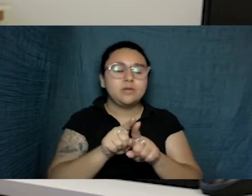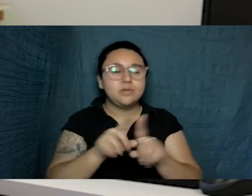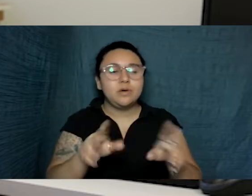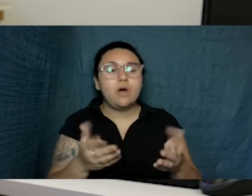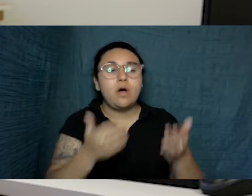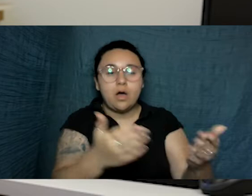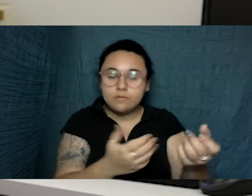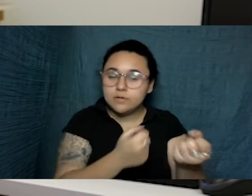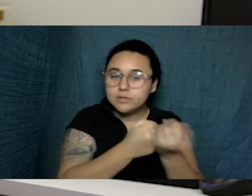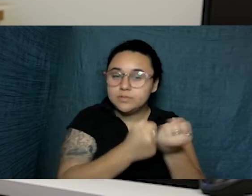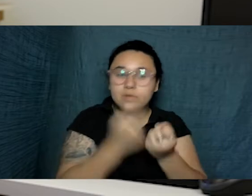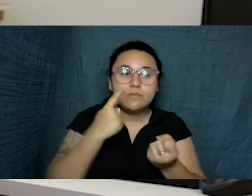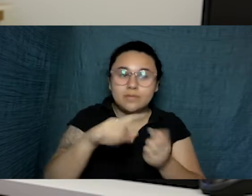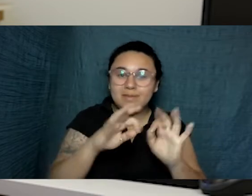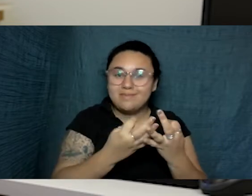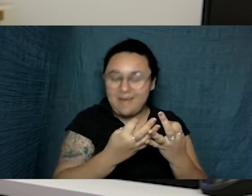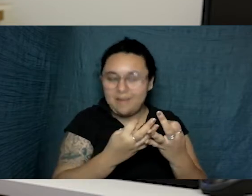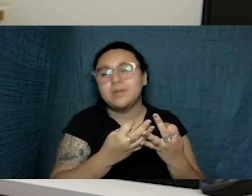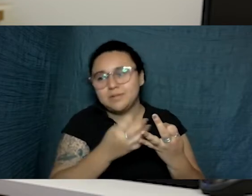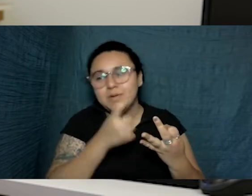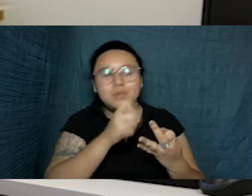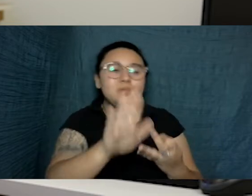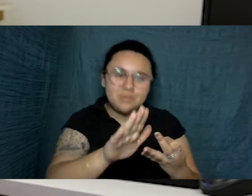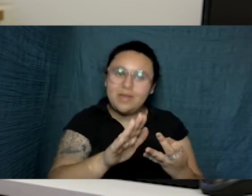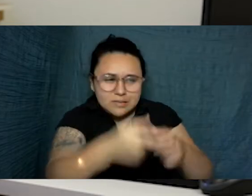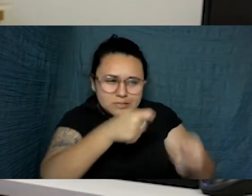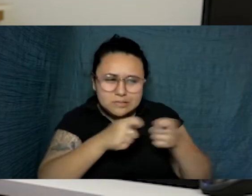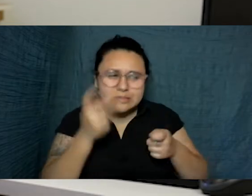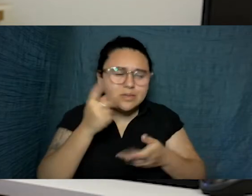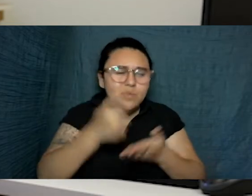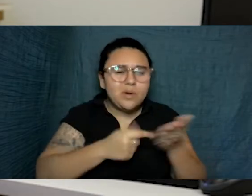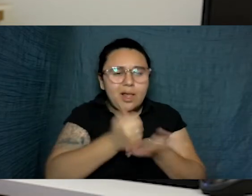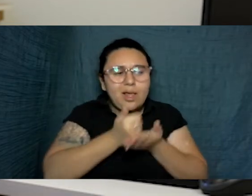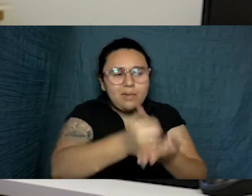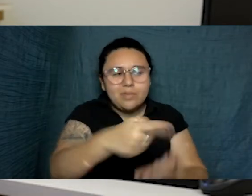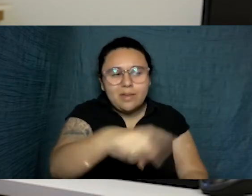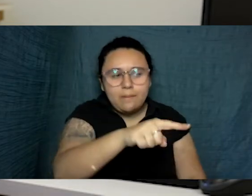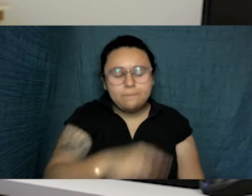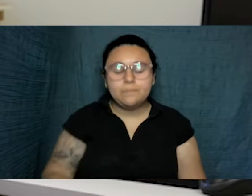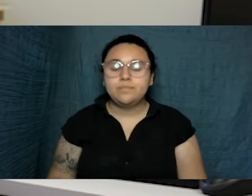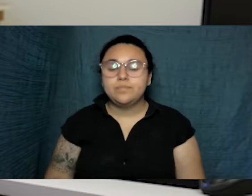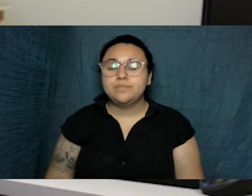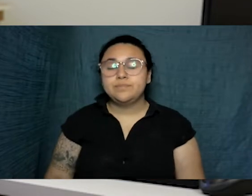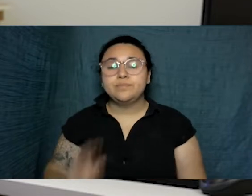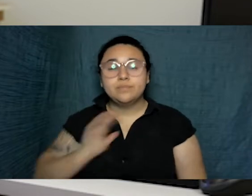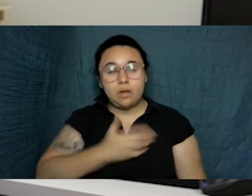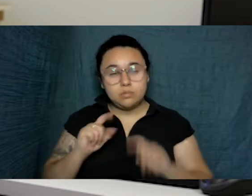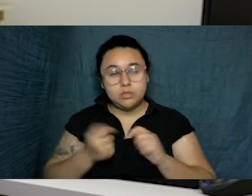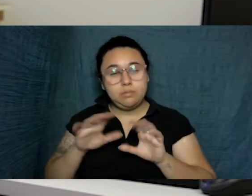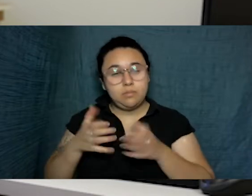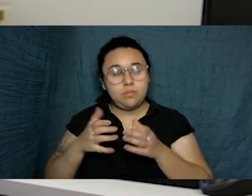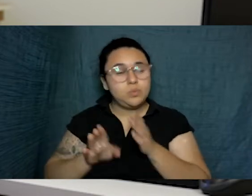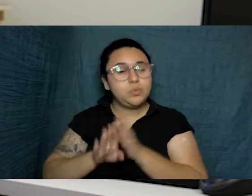the families who have loved ones who are incarcerated. So we also, as a team, have put